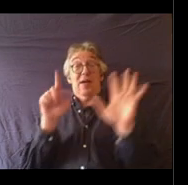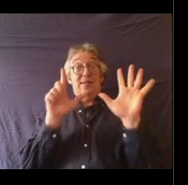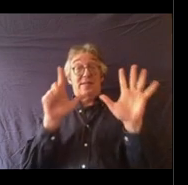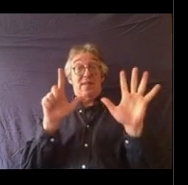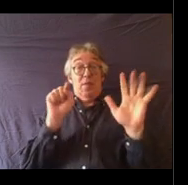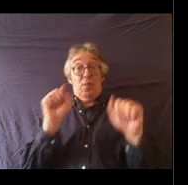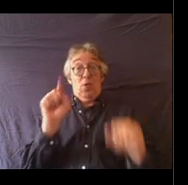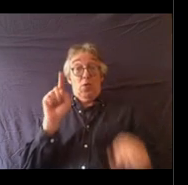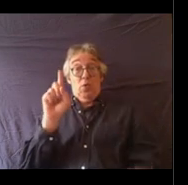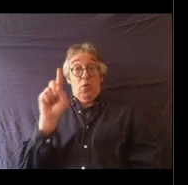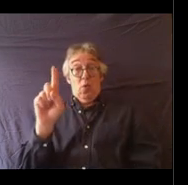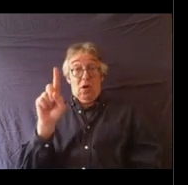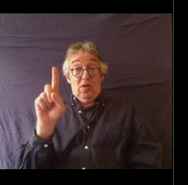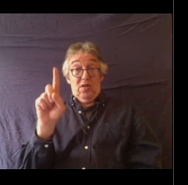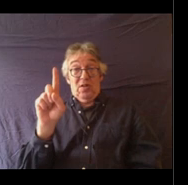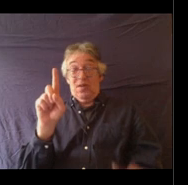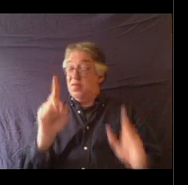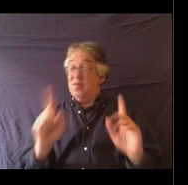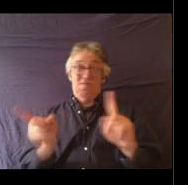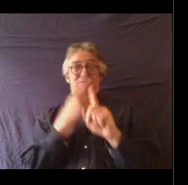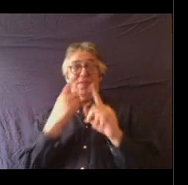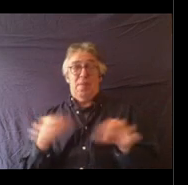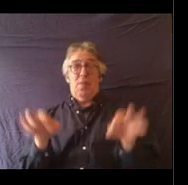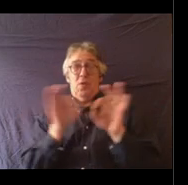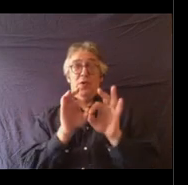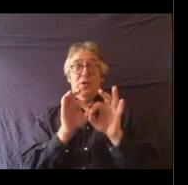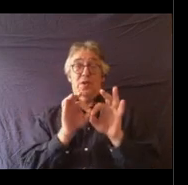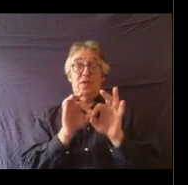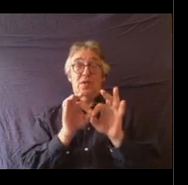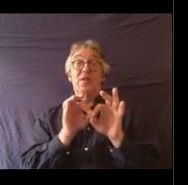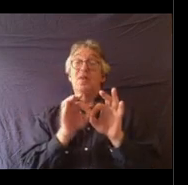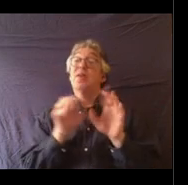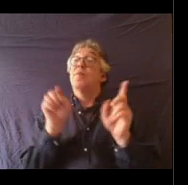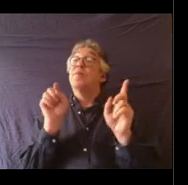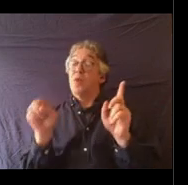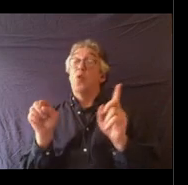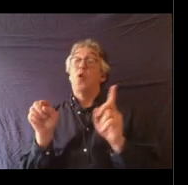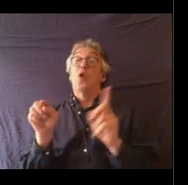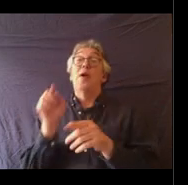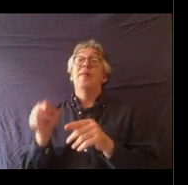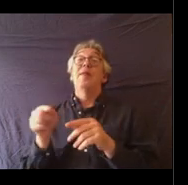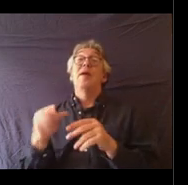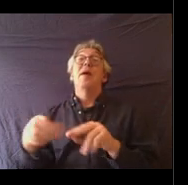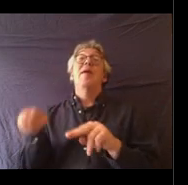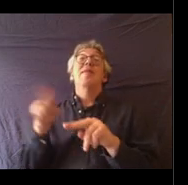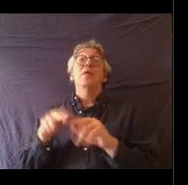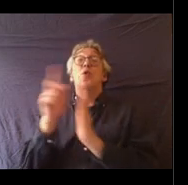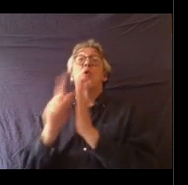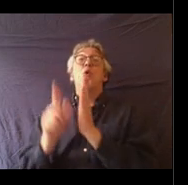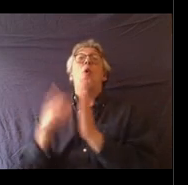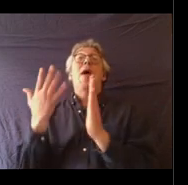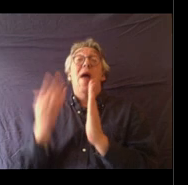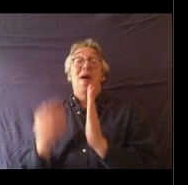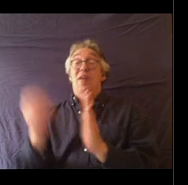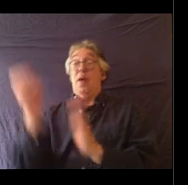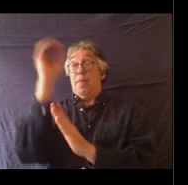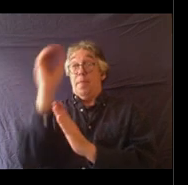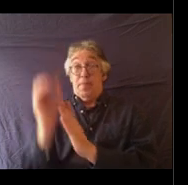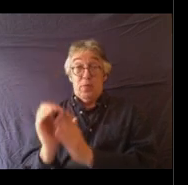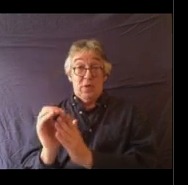Article 7, which is the most important one, is detailed in quantitative and qualitative